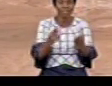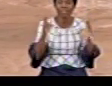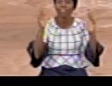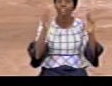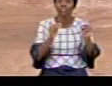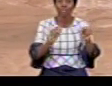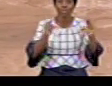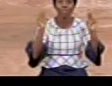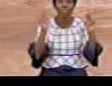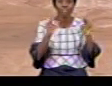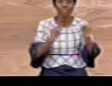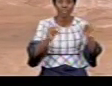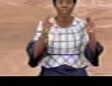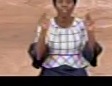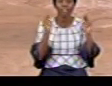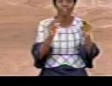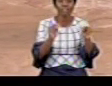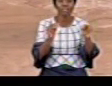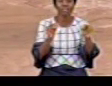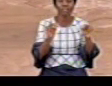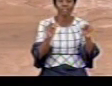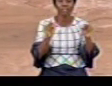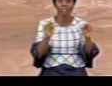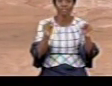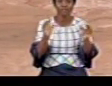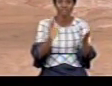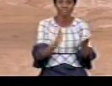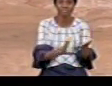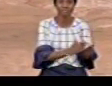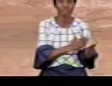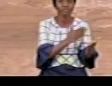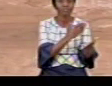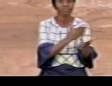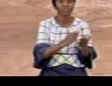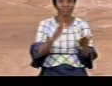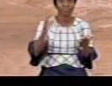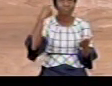fail no no no forever